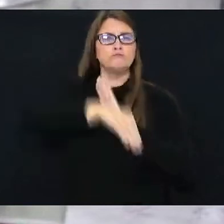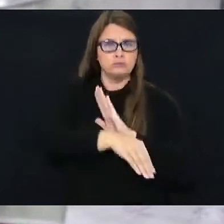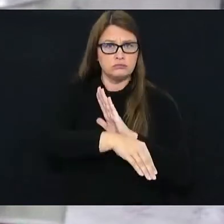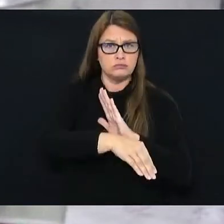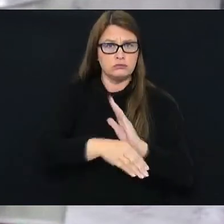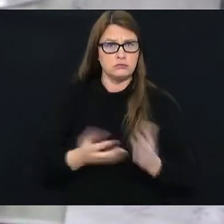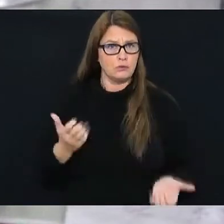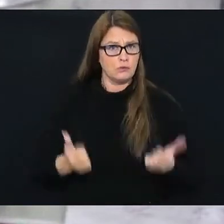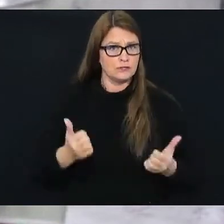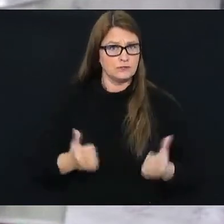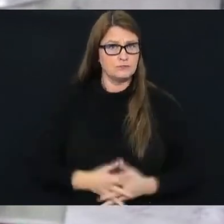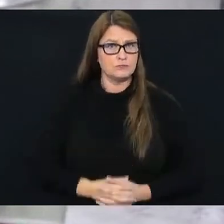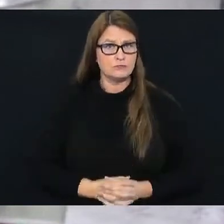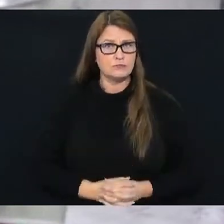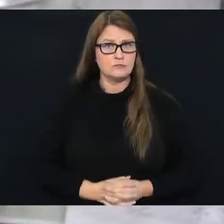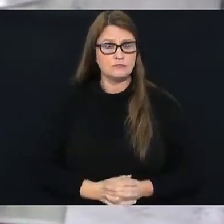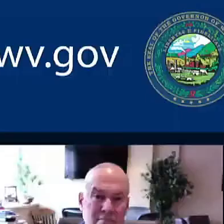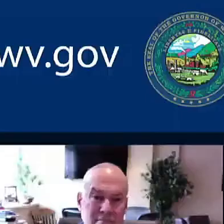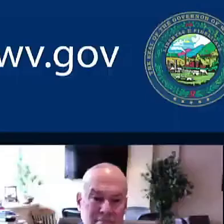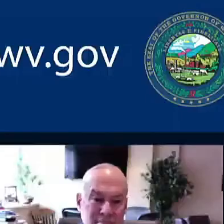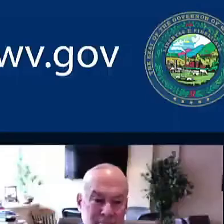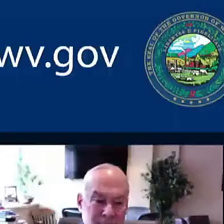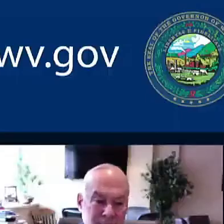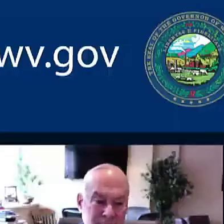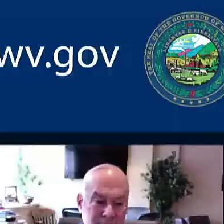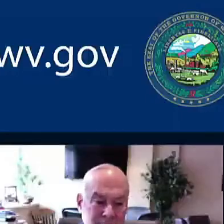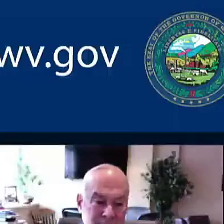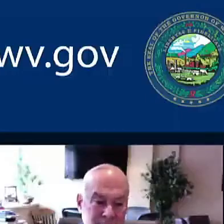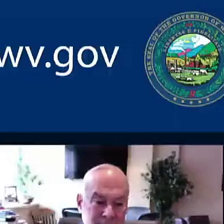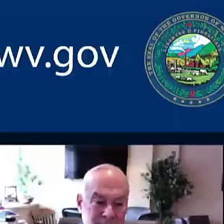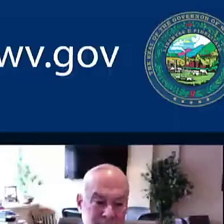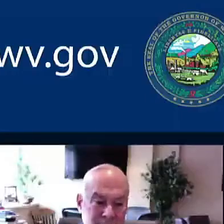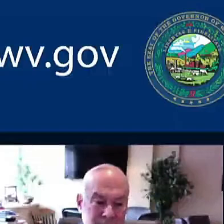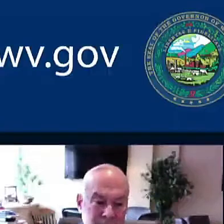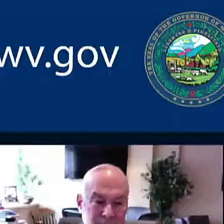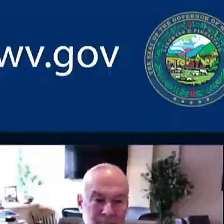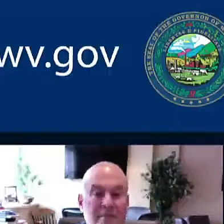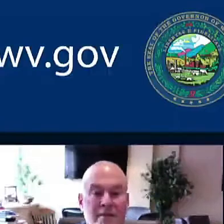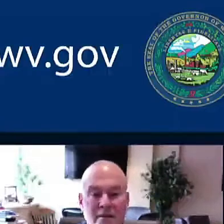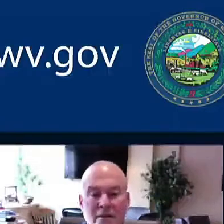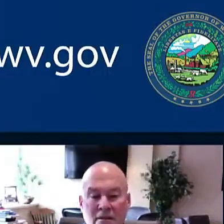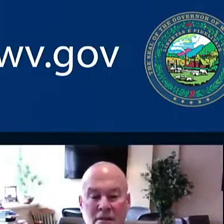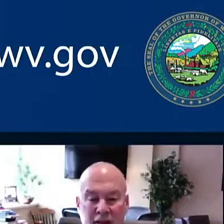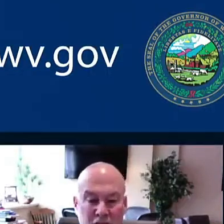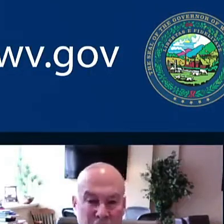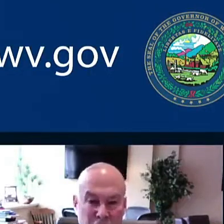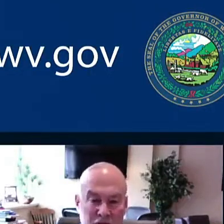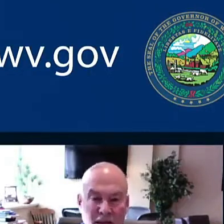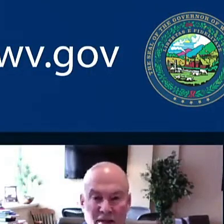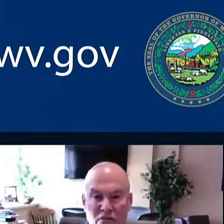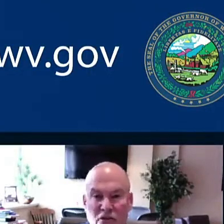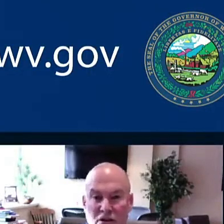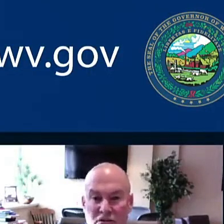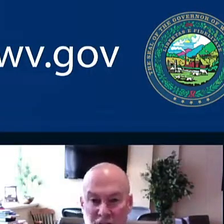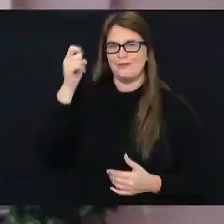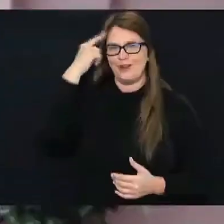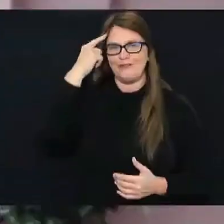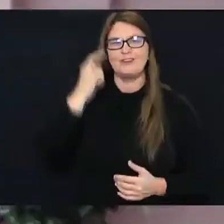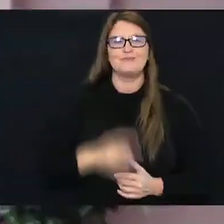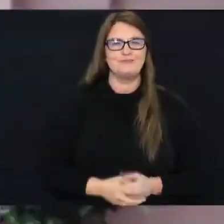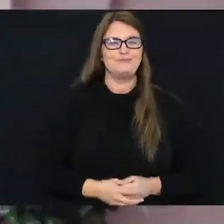go down. Thank you. Dr. Marsh, I think you've got the answer, please. Thank you, Governor. Thank you,